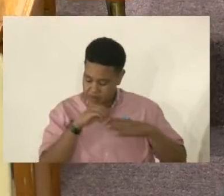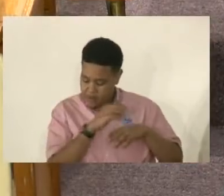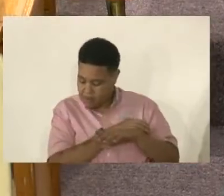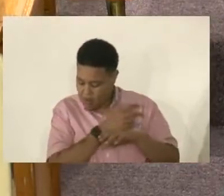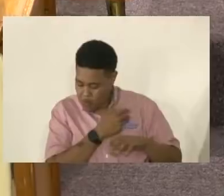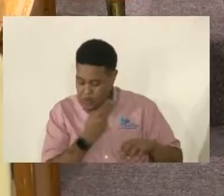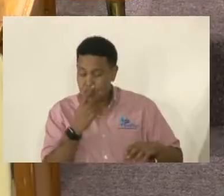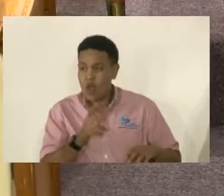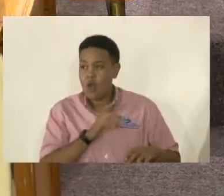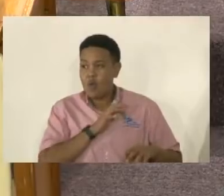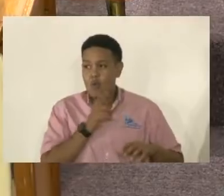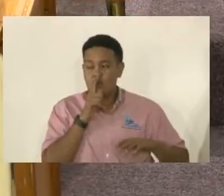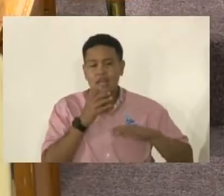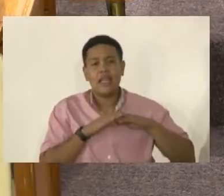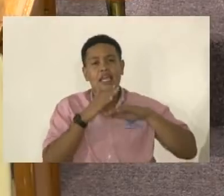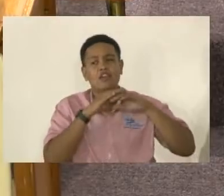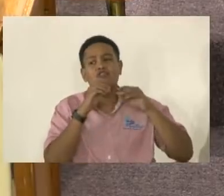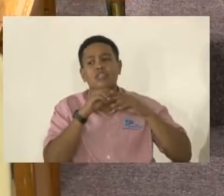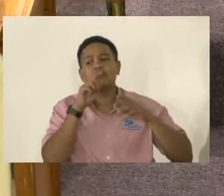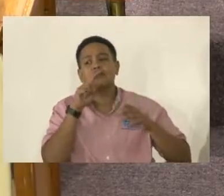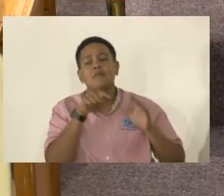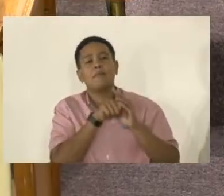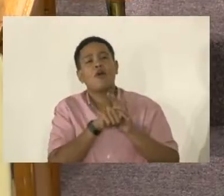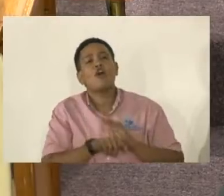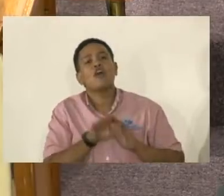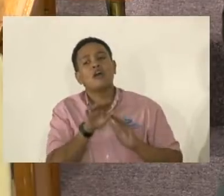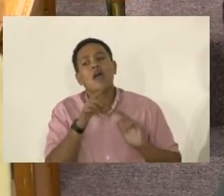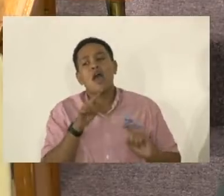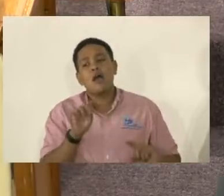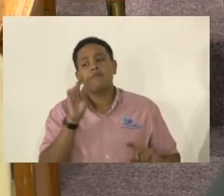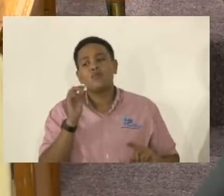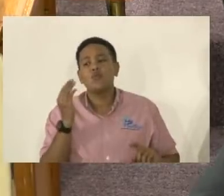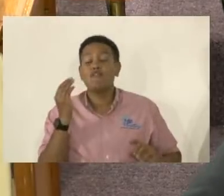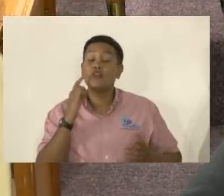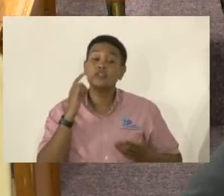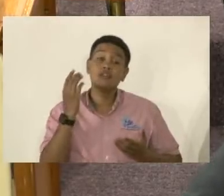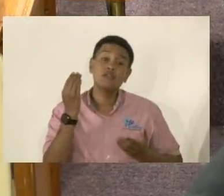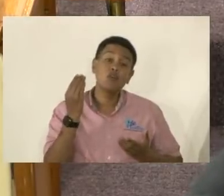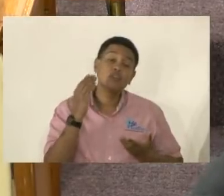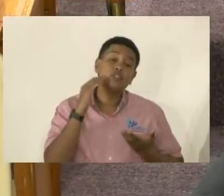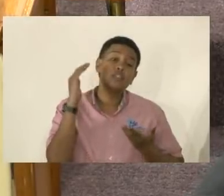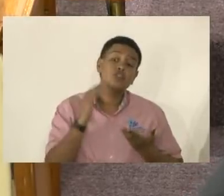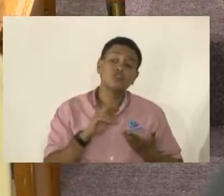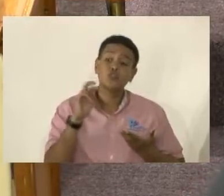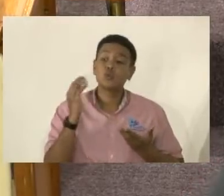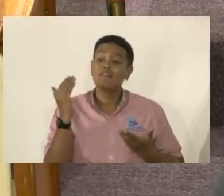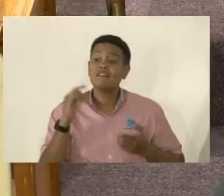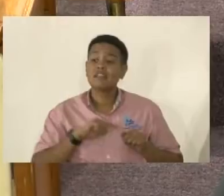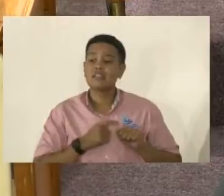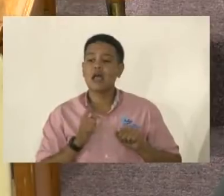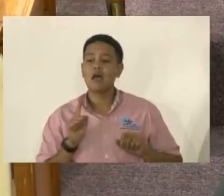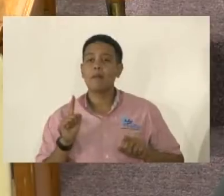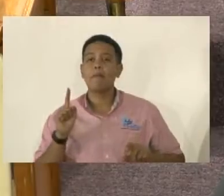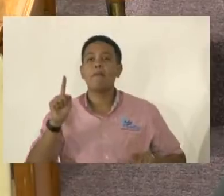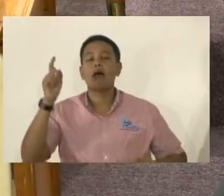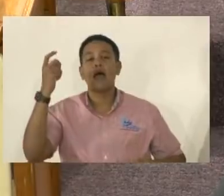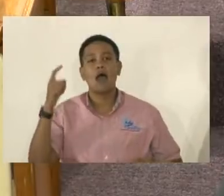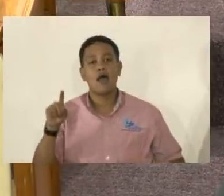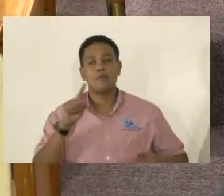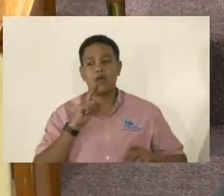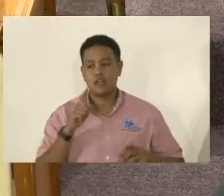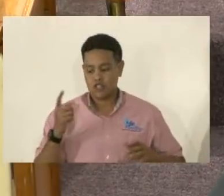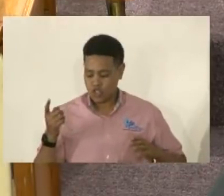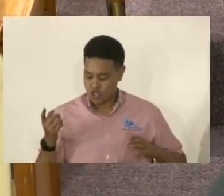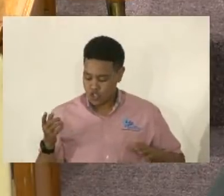significant increases in the rate of murder. 2014, you had decreases. In 2015, they started to go back up. And the trend was like